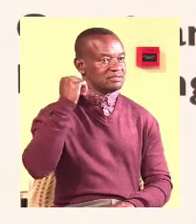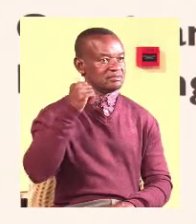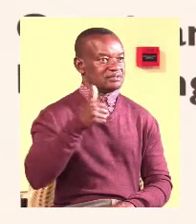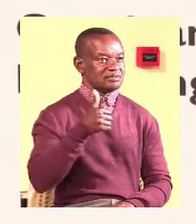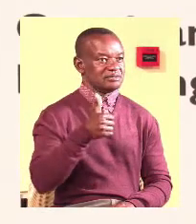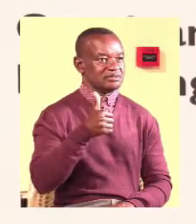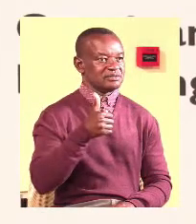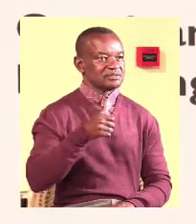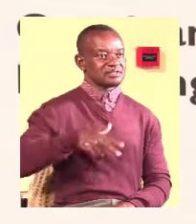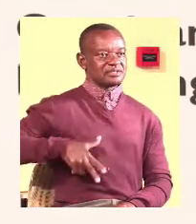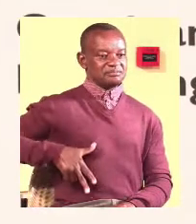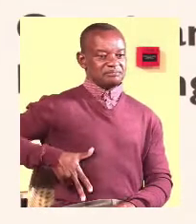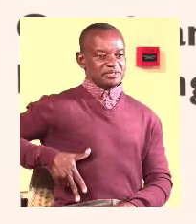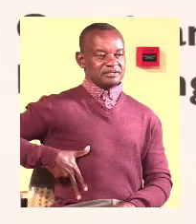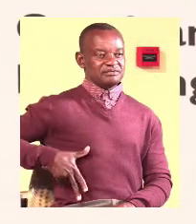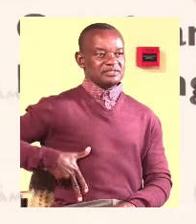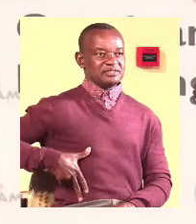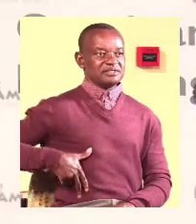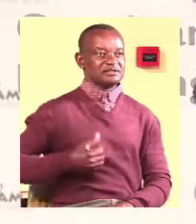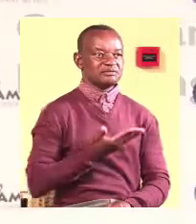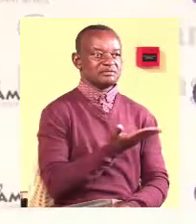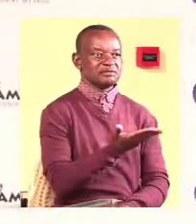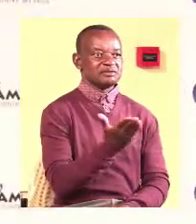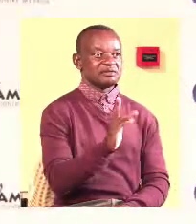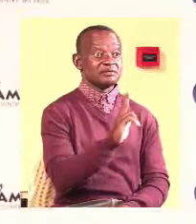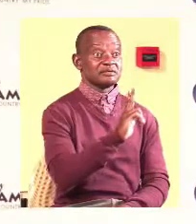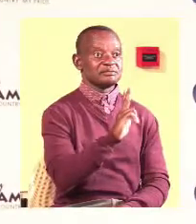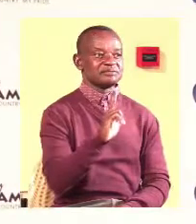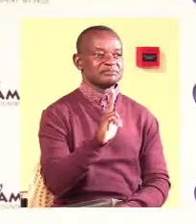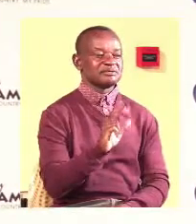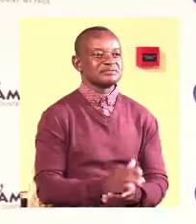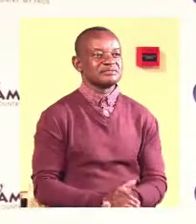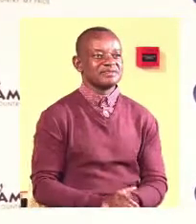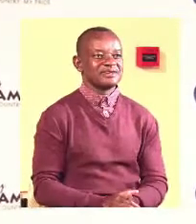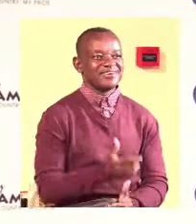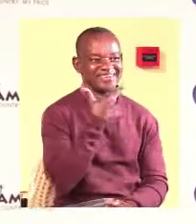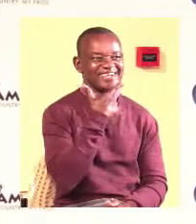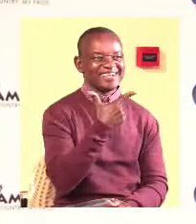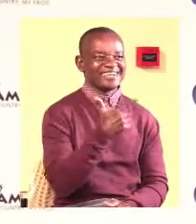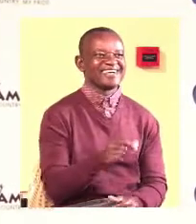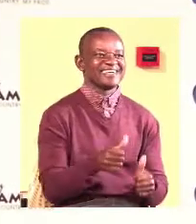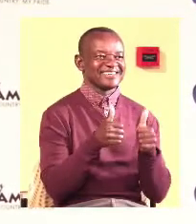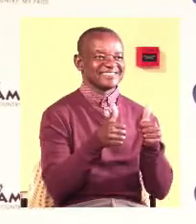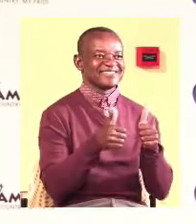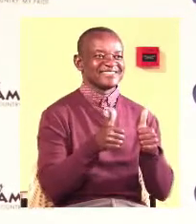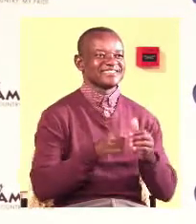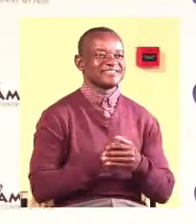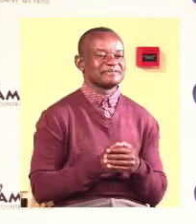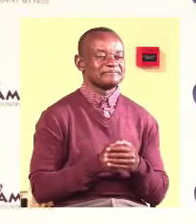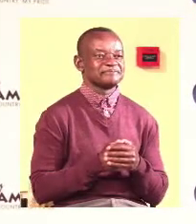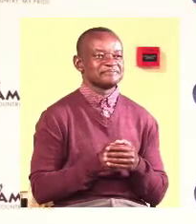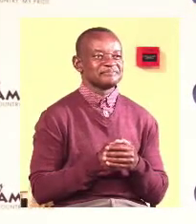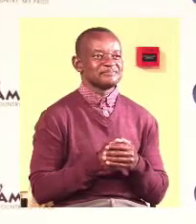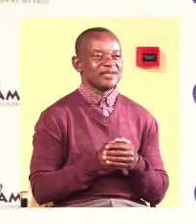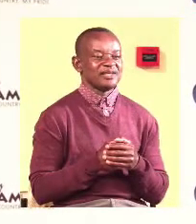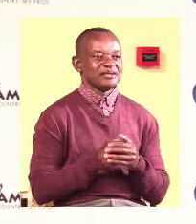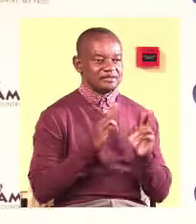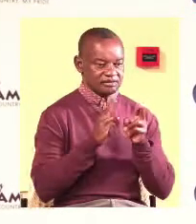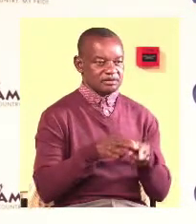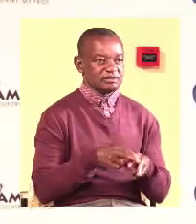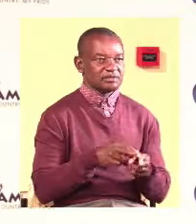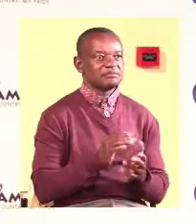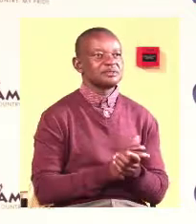everyone. Thank you so much. Now, Dr. Muinyangwe? I just want to add on, how